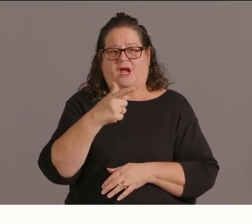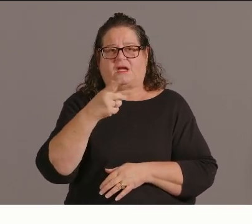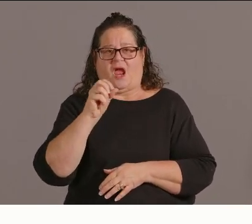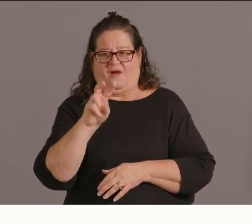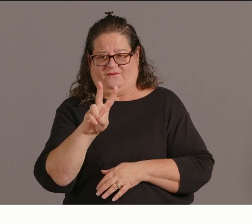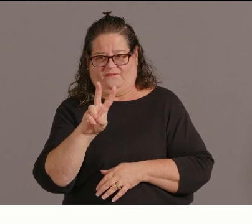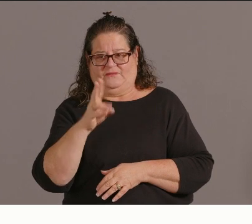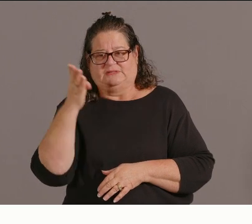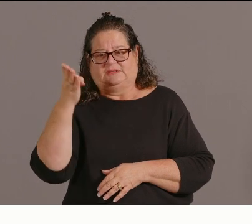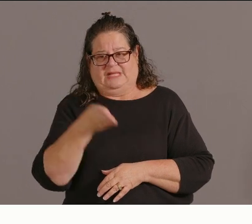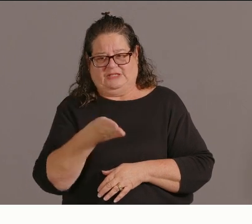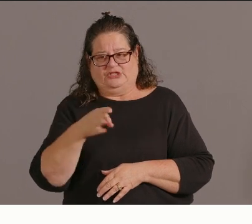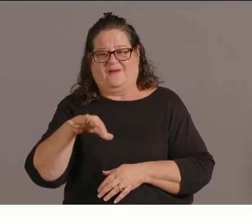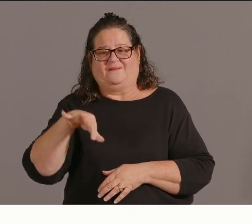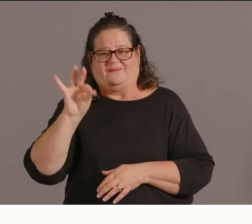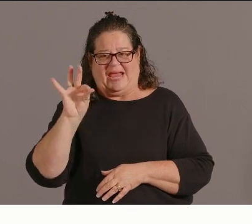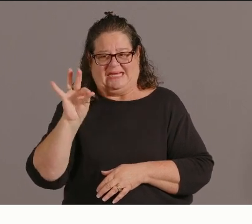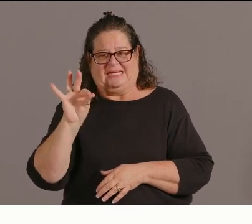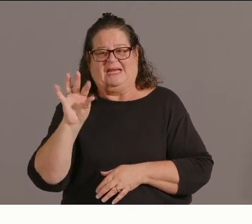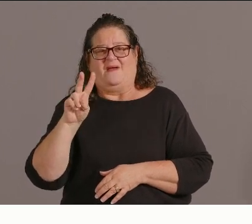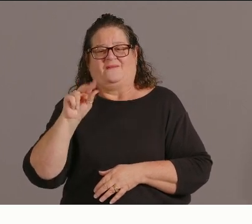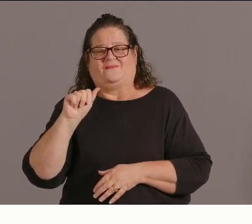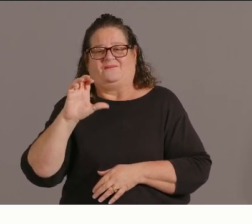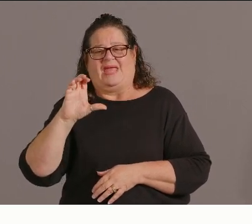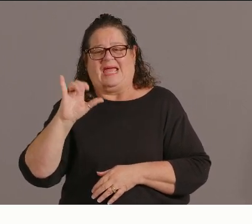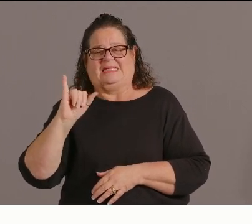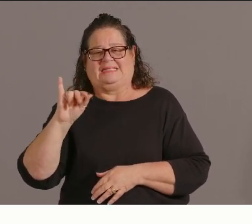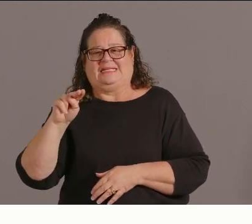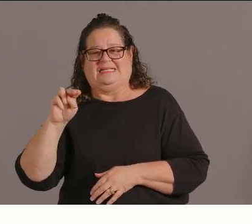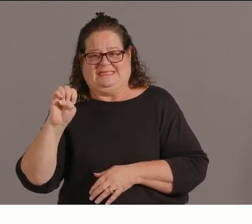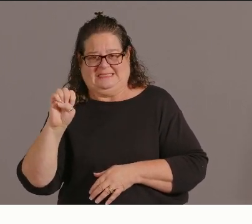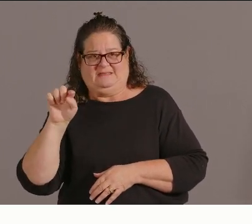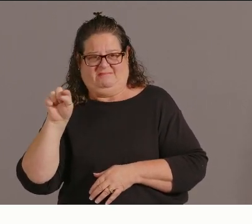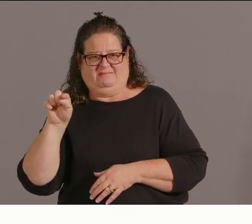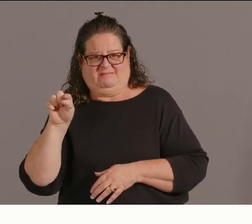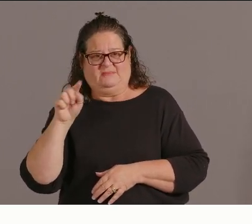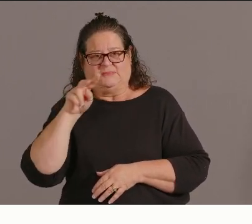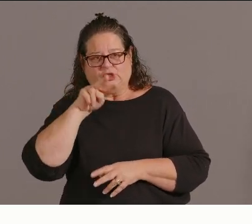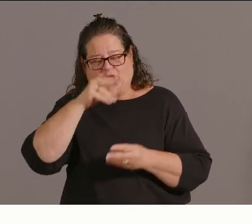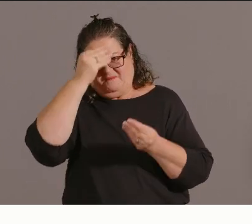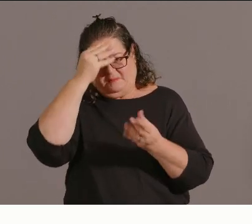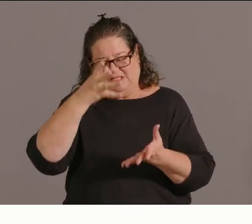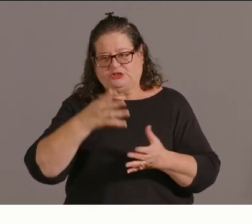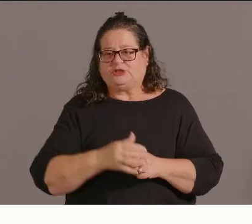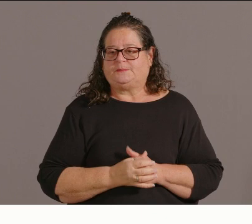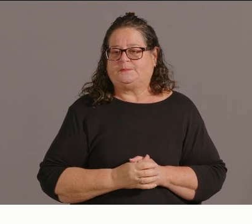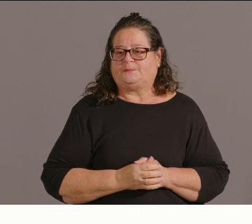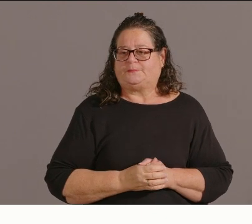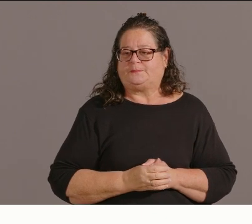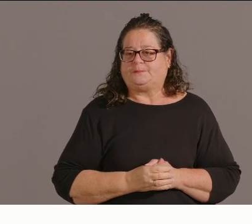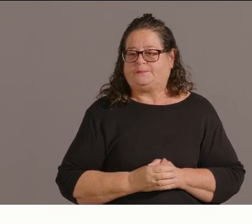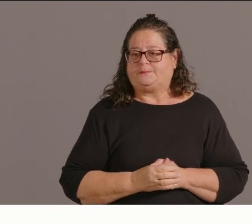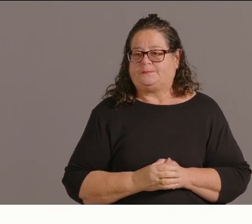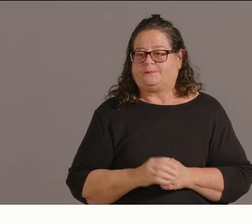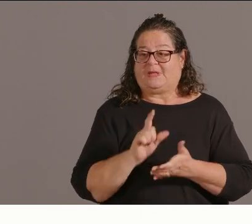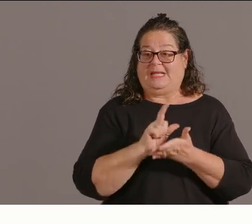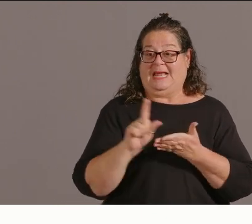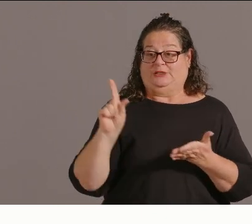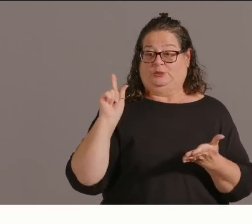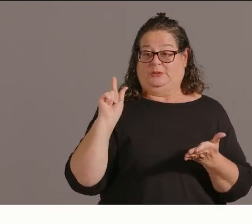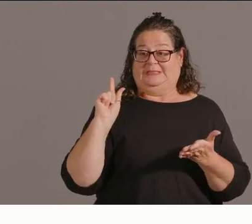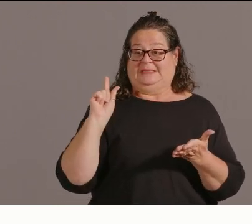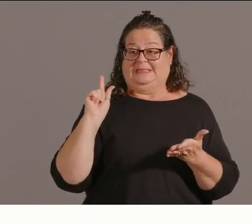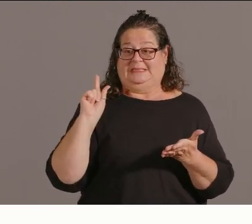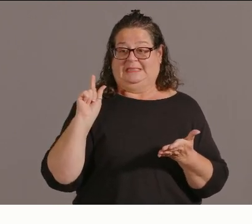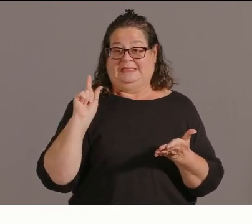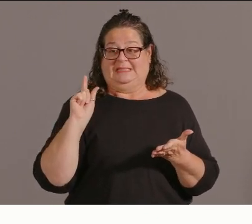We saw an increase in the amount of vaccine that we will be receiving for next week. It was about 25,000 additional Pfizer doses, so we